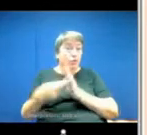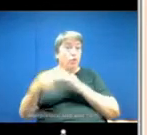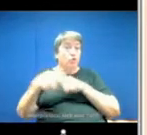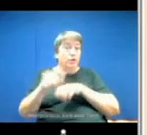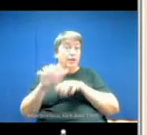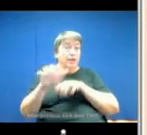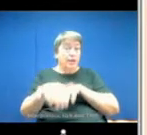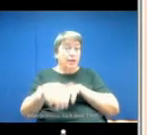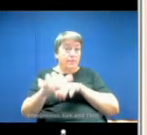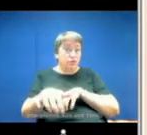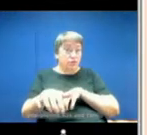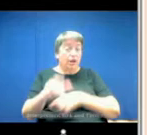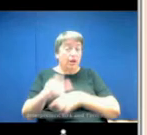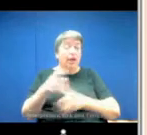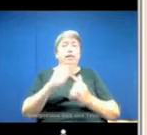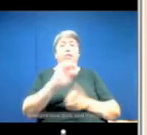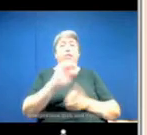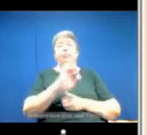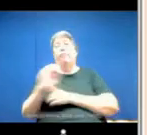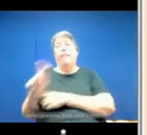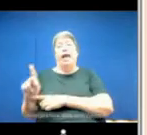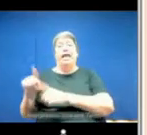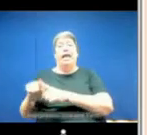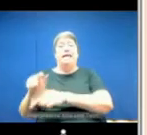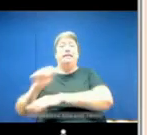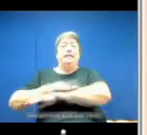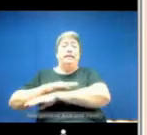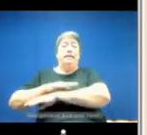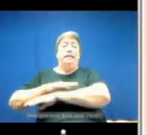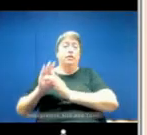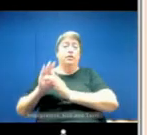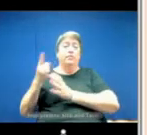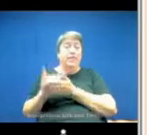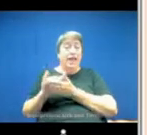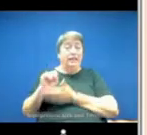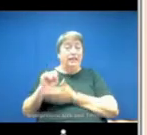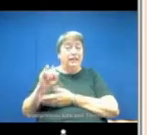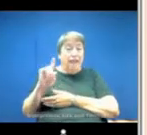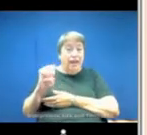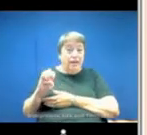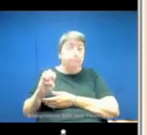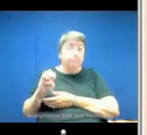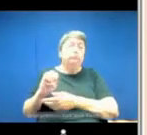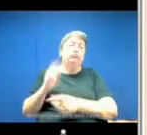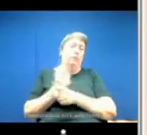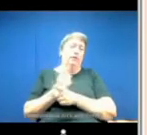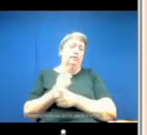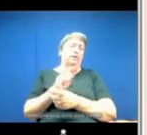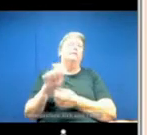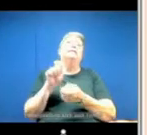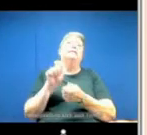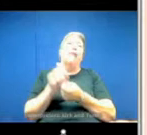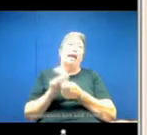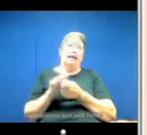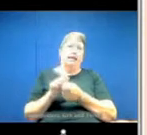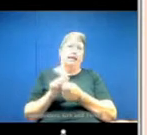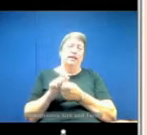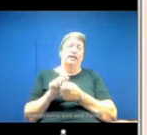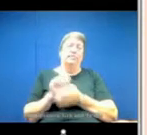return as the table interpreter for that side. That's exactly what happened here. Right.